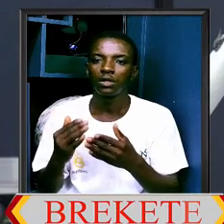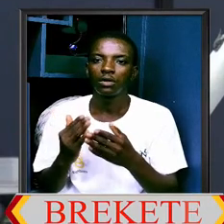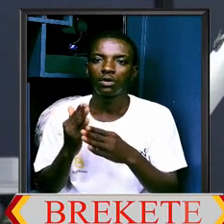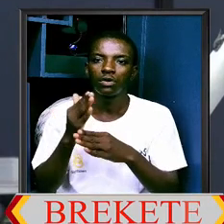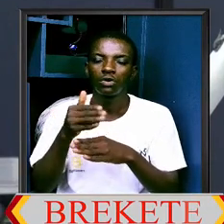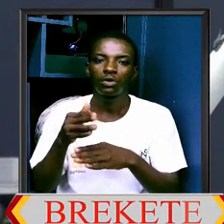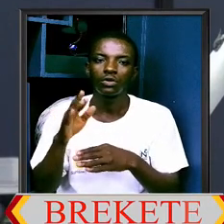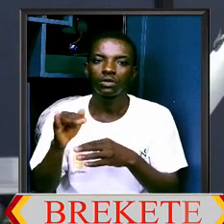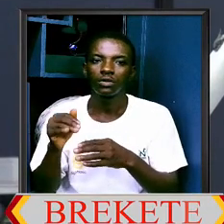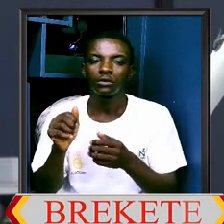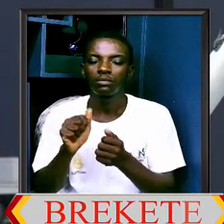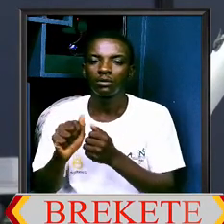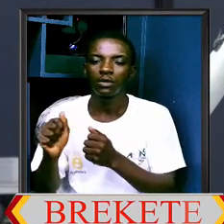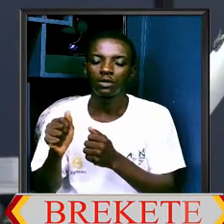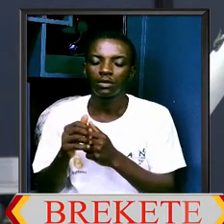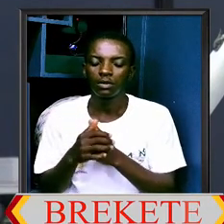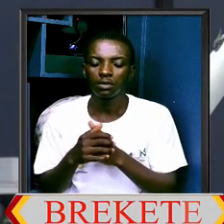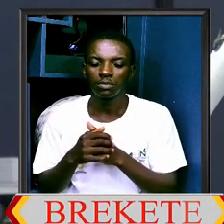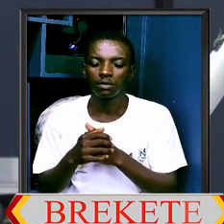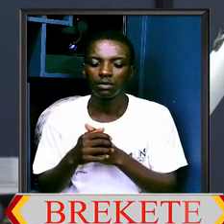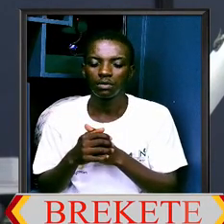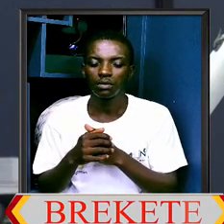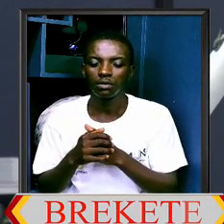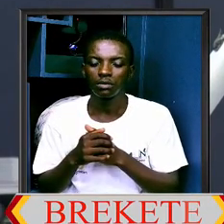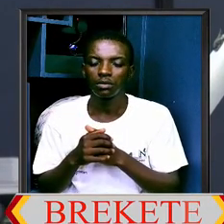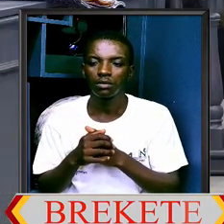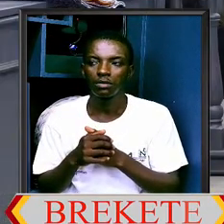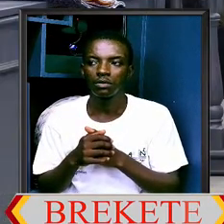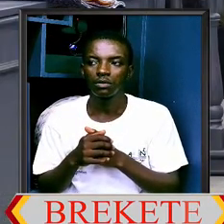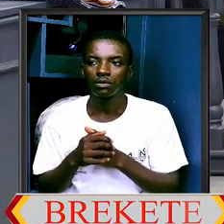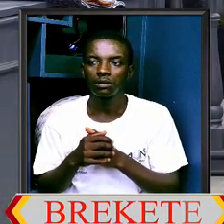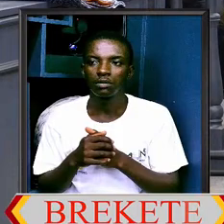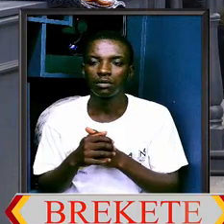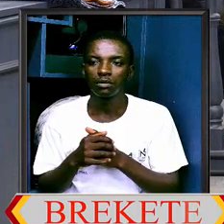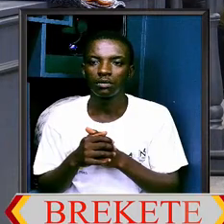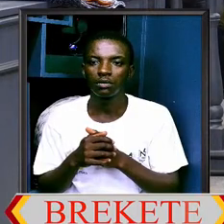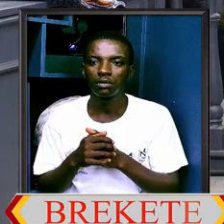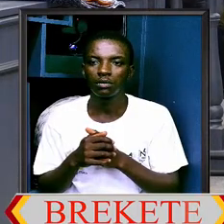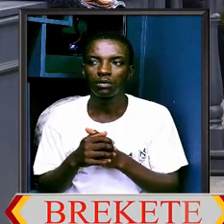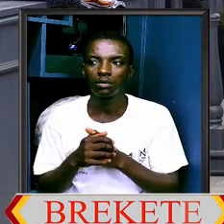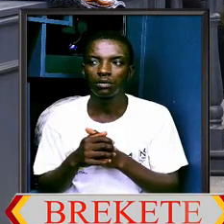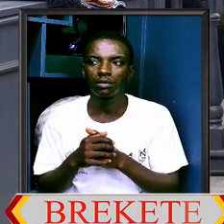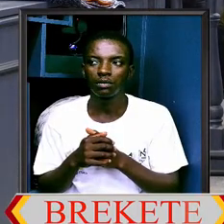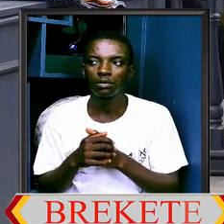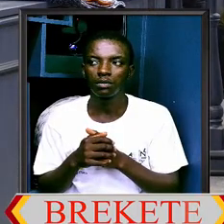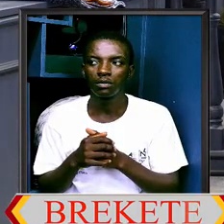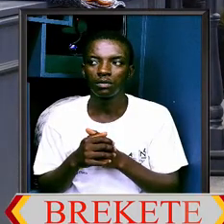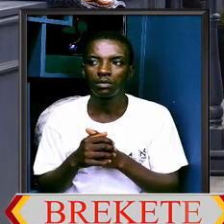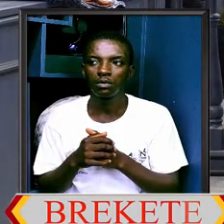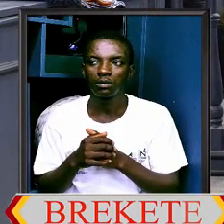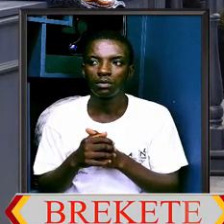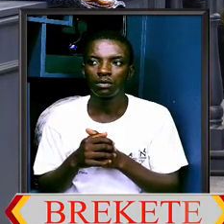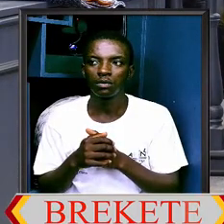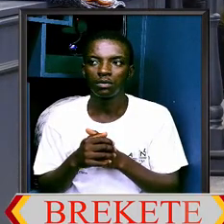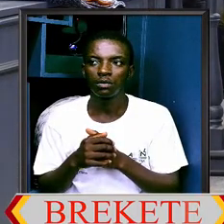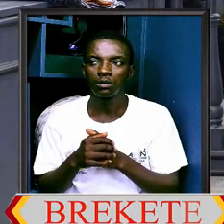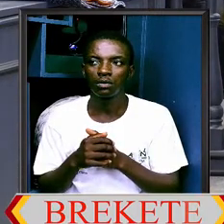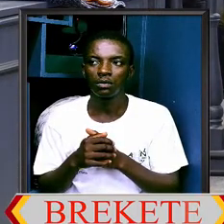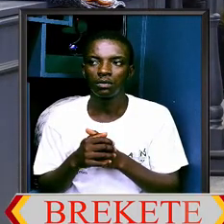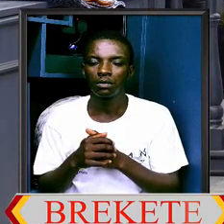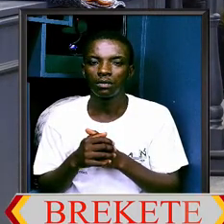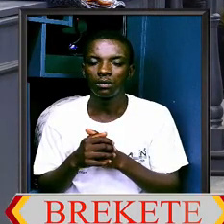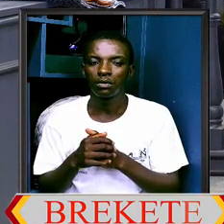boundary that day. In fact, she passed her. I'm sorry, sir. Collect microphone, just announce your number. Where is the sample of the hijab and niqab? Yes, they